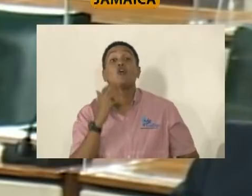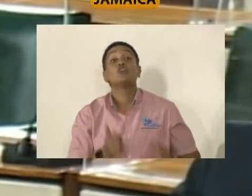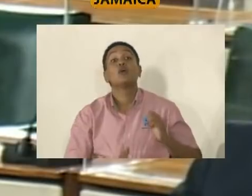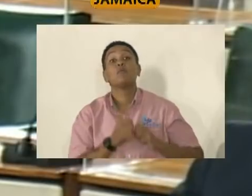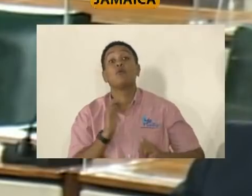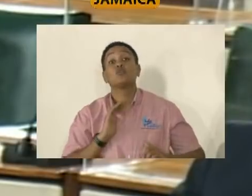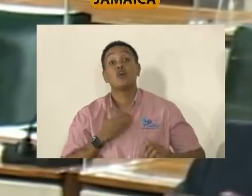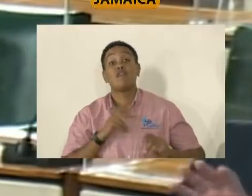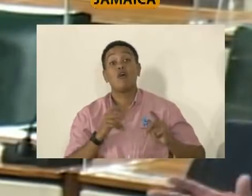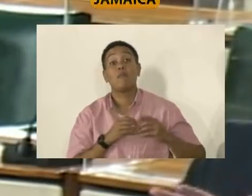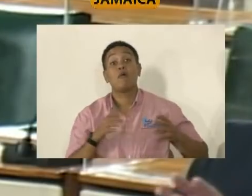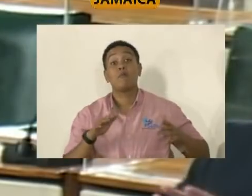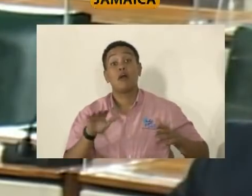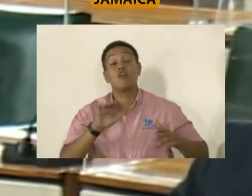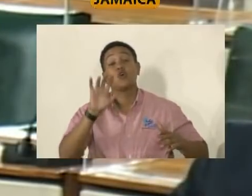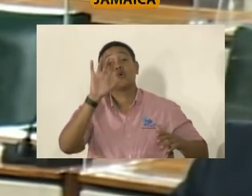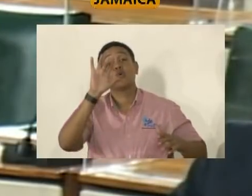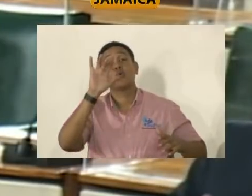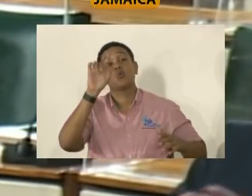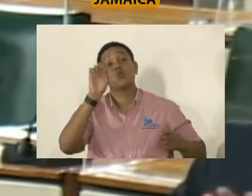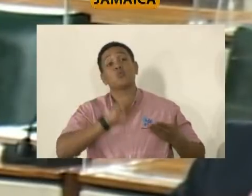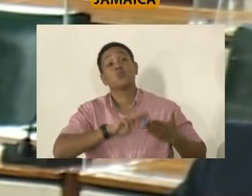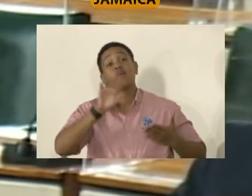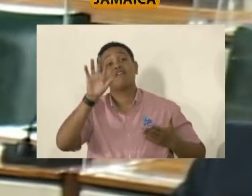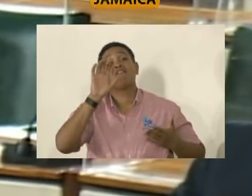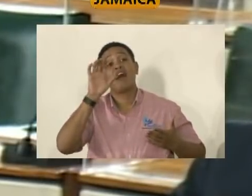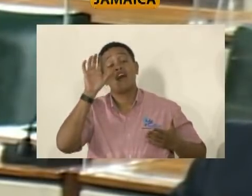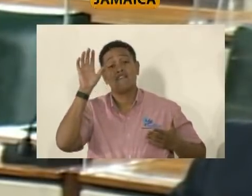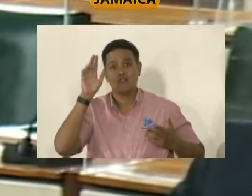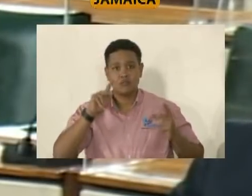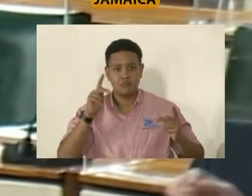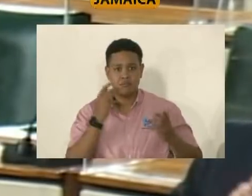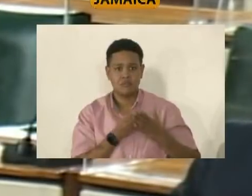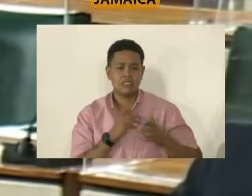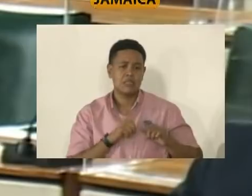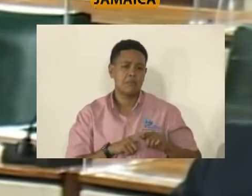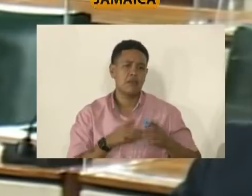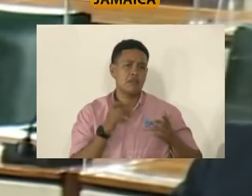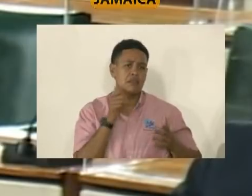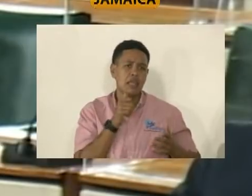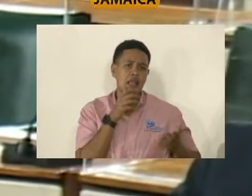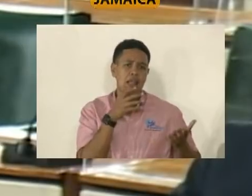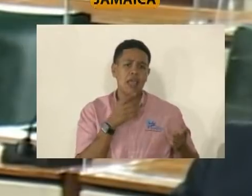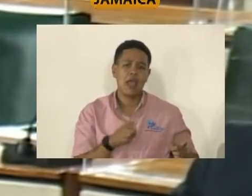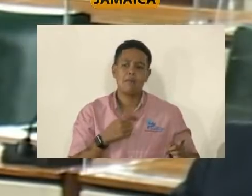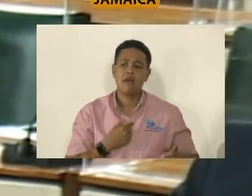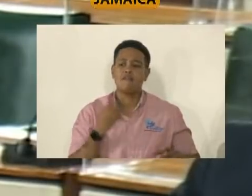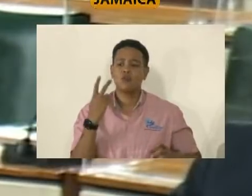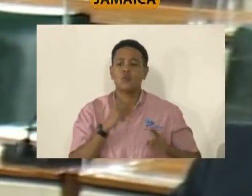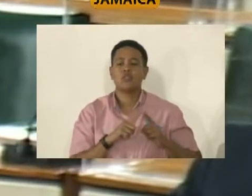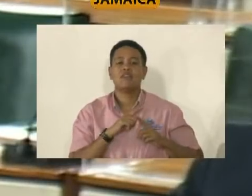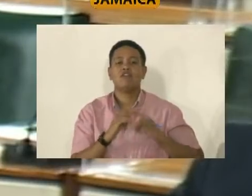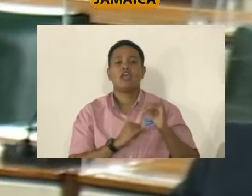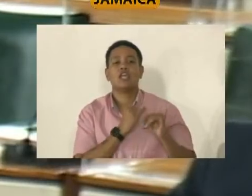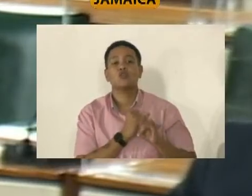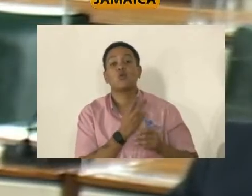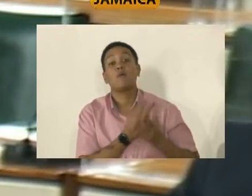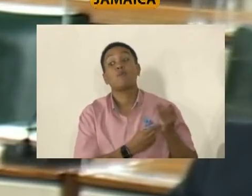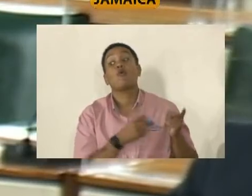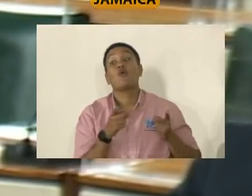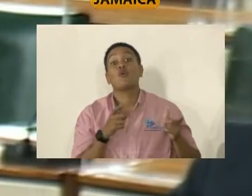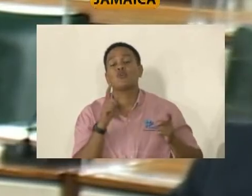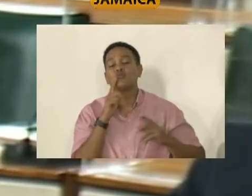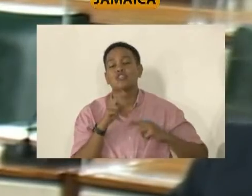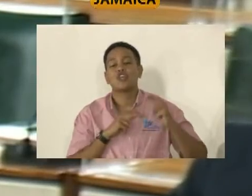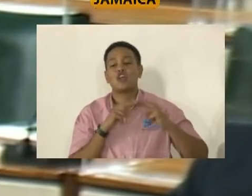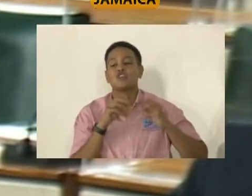adult population, approximately 2,500 inmates depending on the daily muster, are housed in two institutions, both of which were